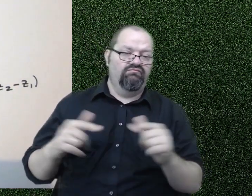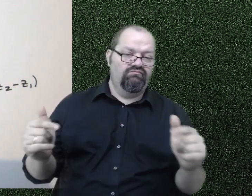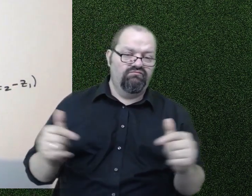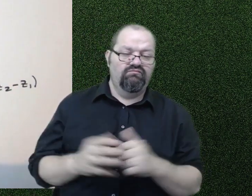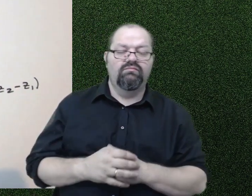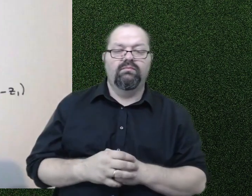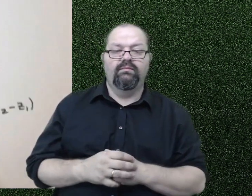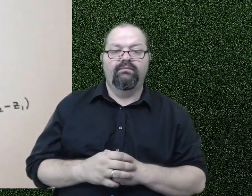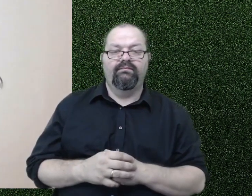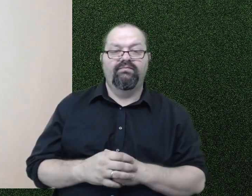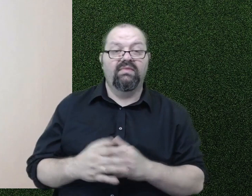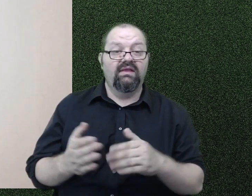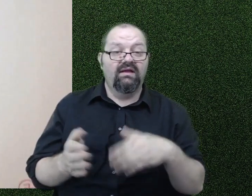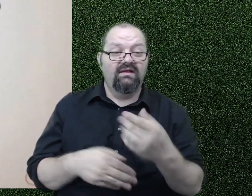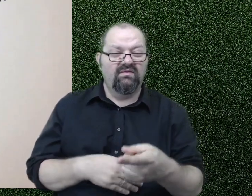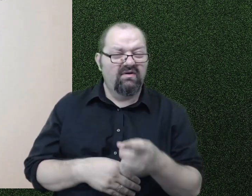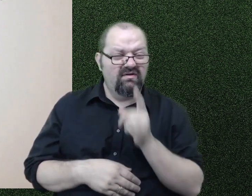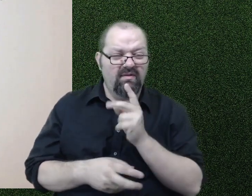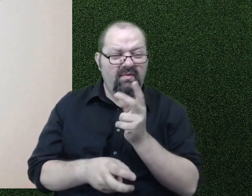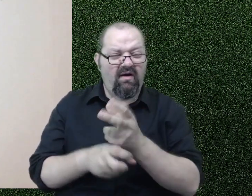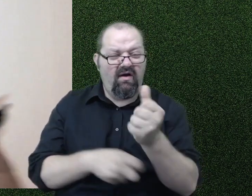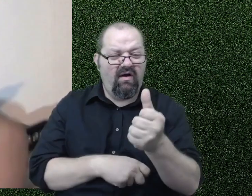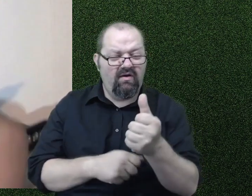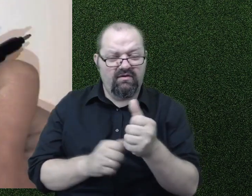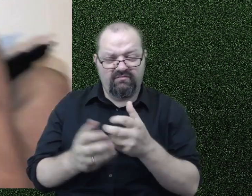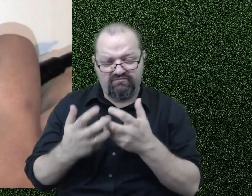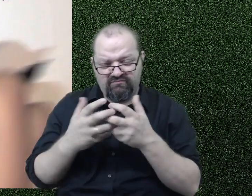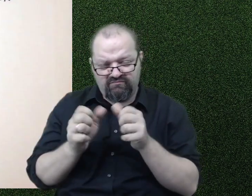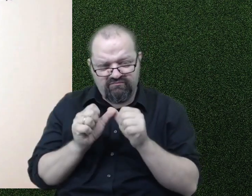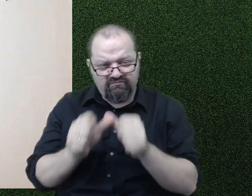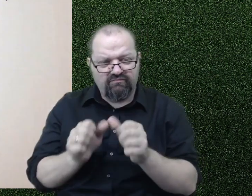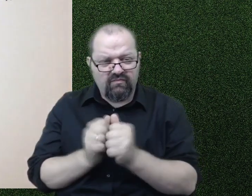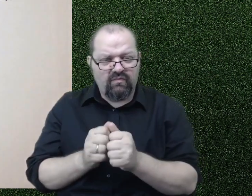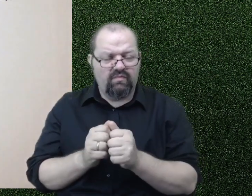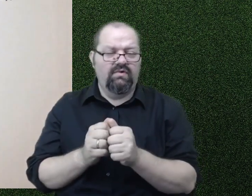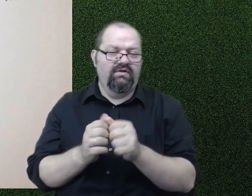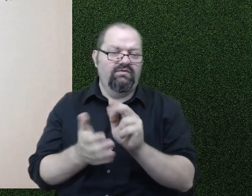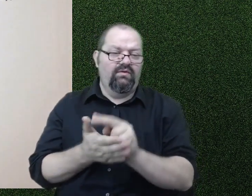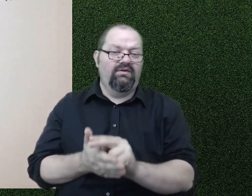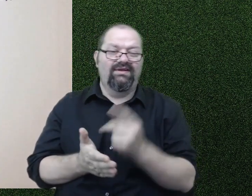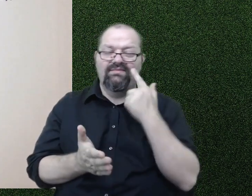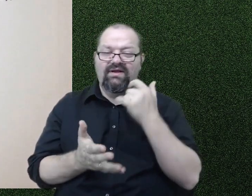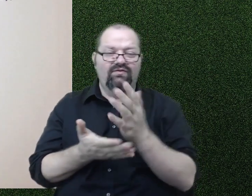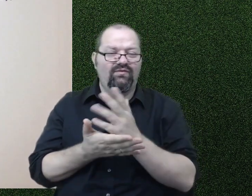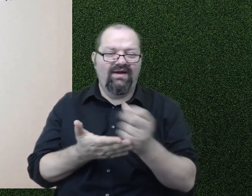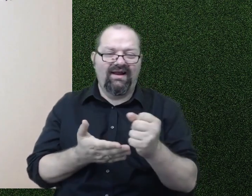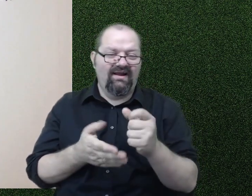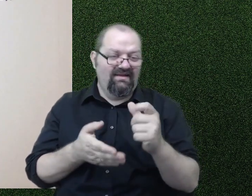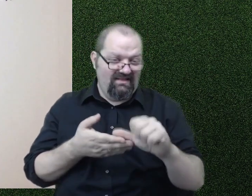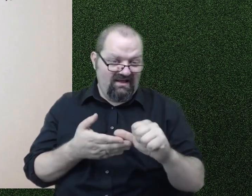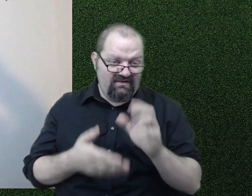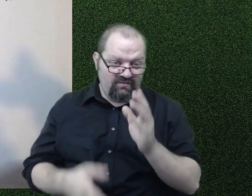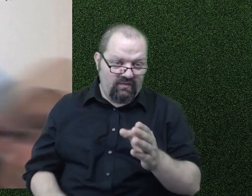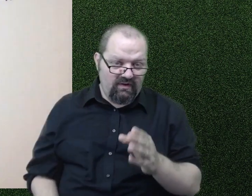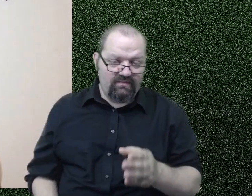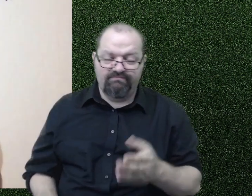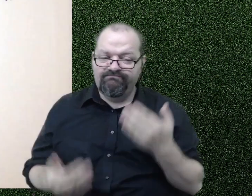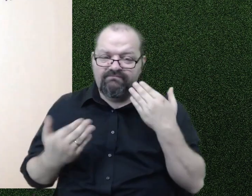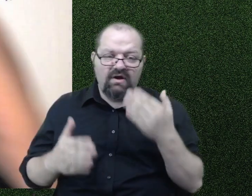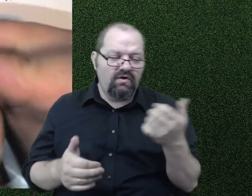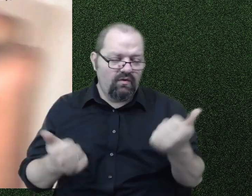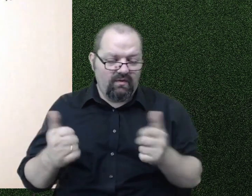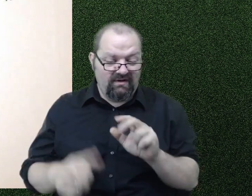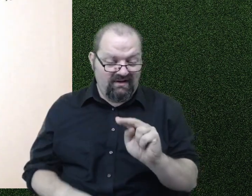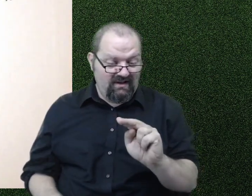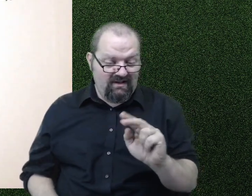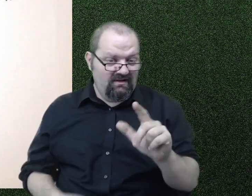to stay consistent with my notation because I'm running out of letters, and I don't know which n letters